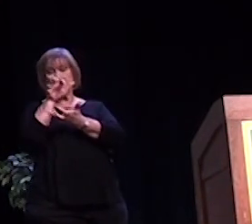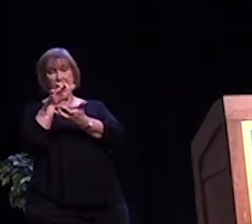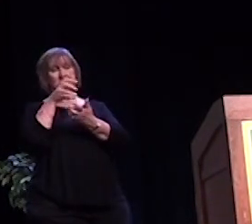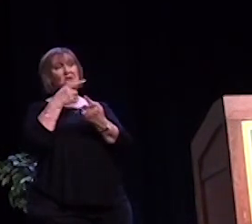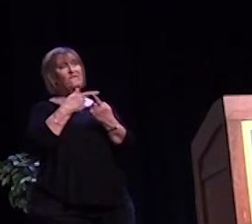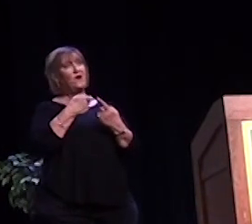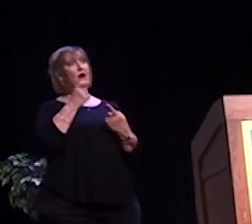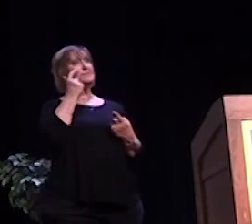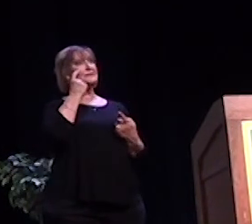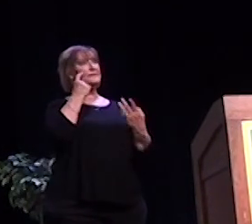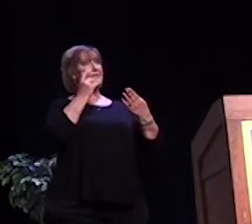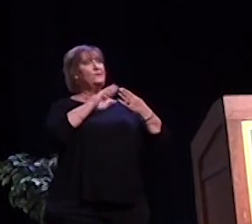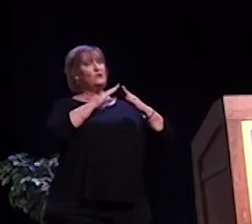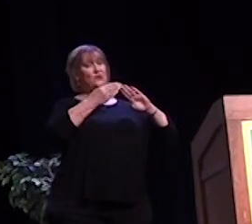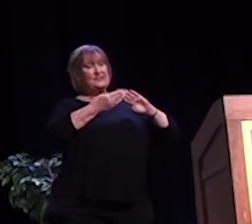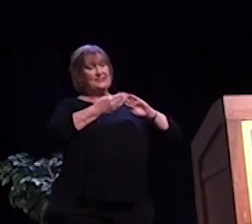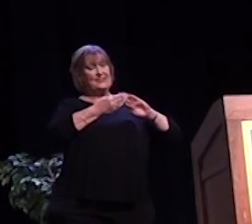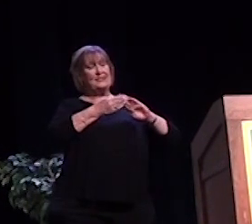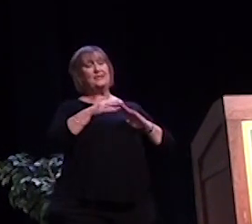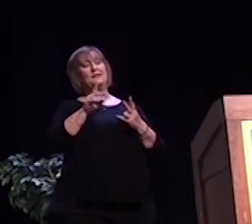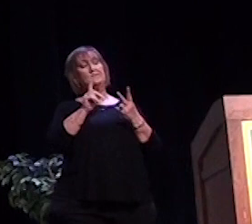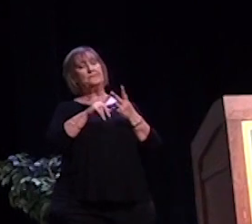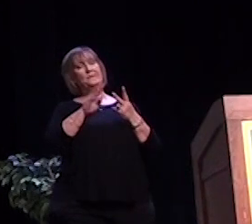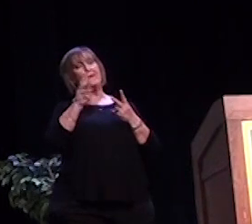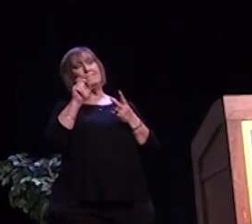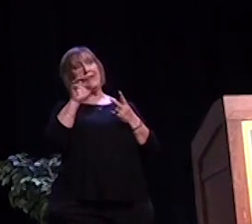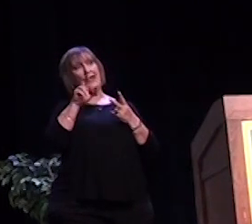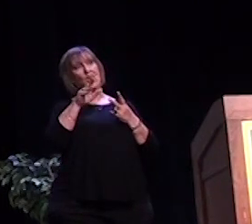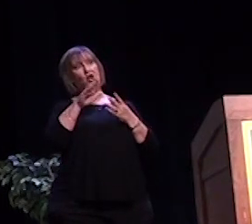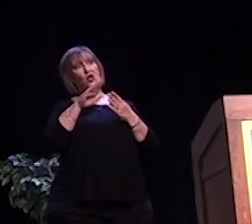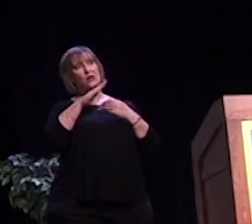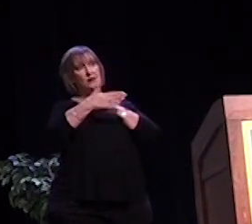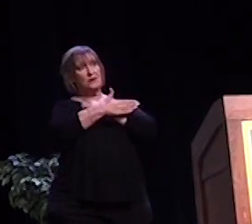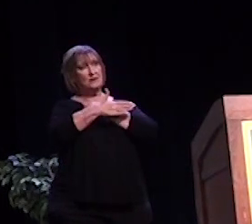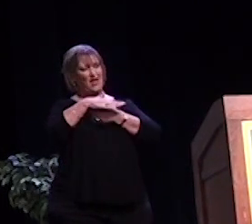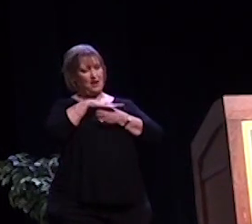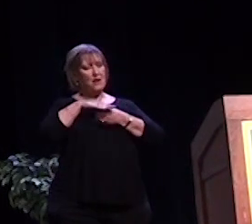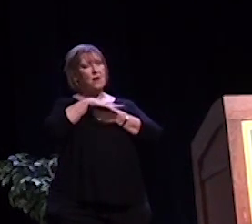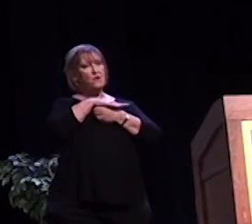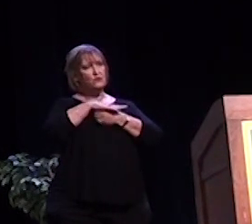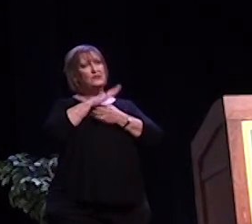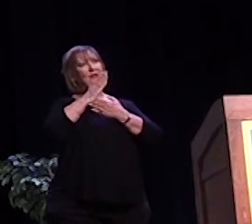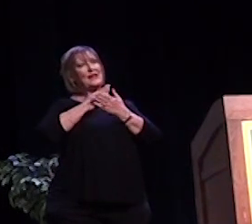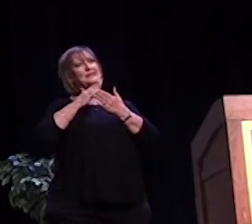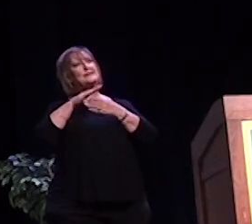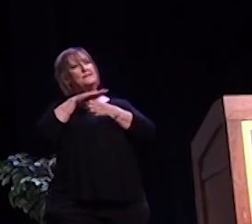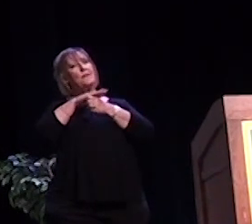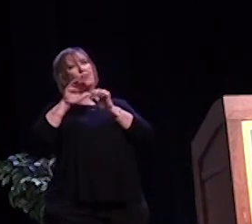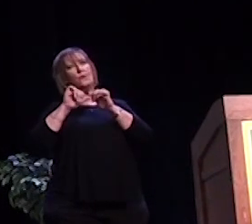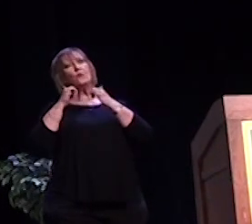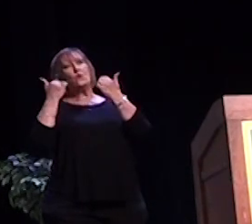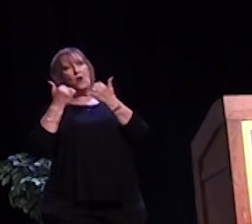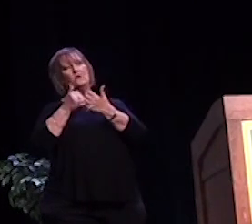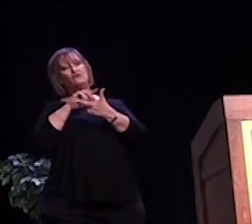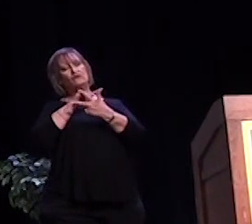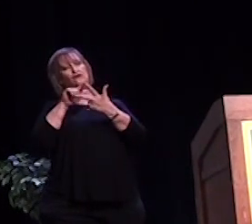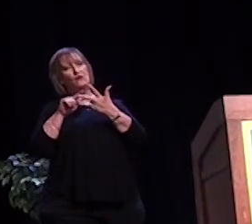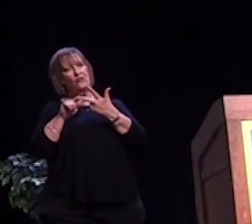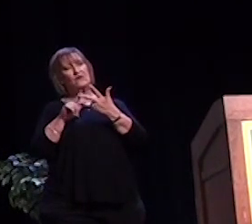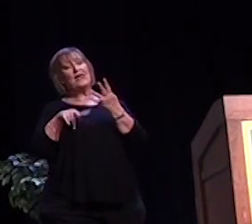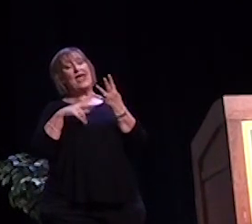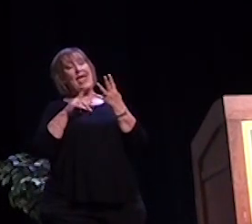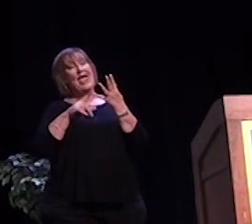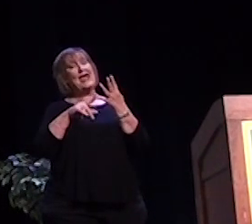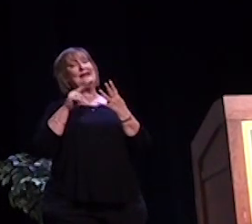of San Antonio, Bexar County, Local Initiative Support Corporation, San Antonio, SOFLIS, as well as the San